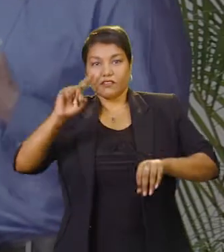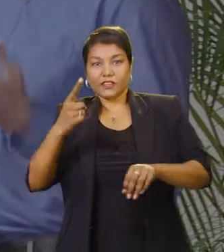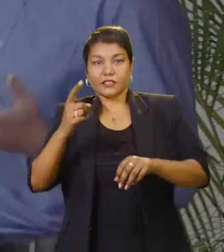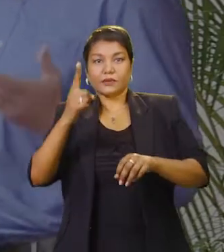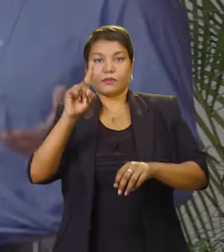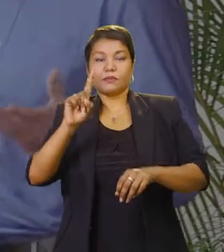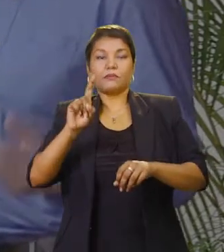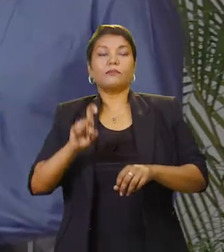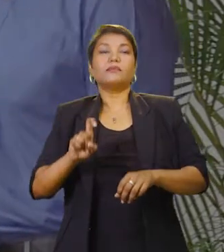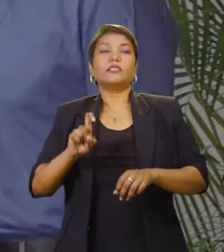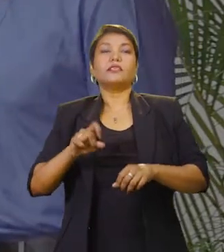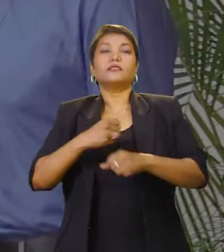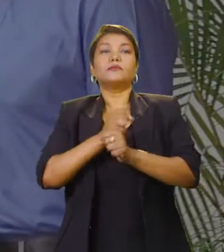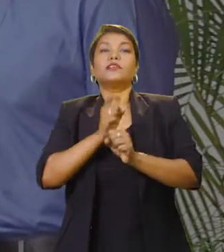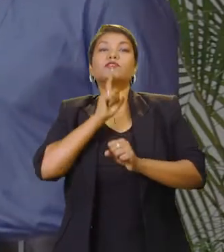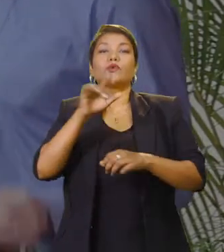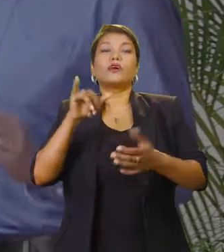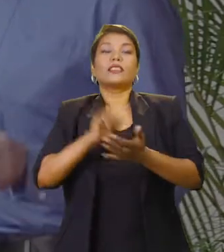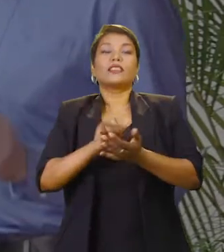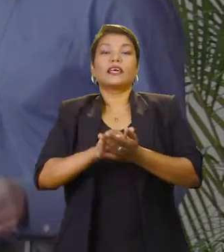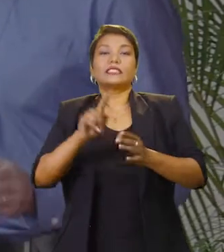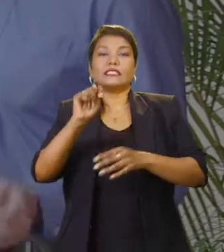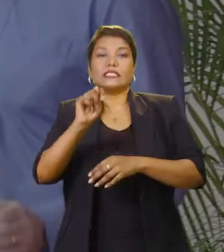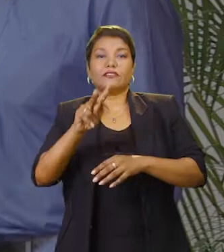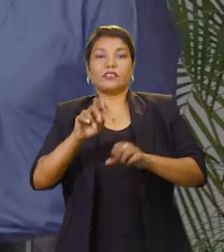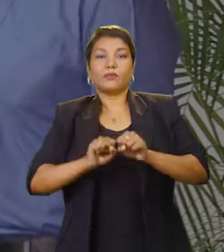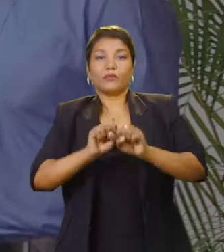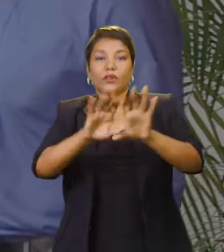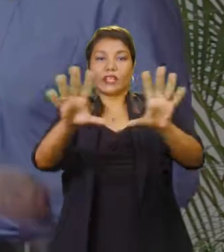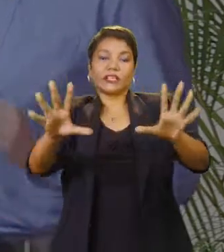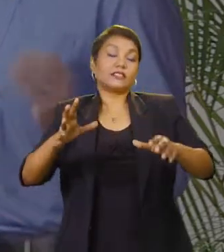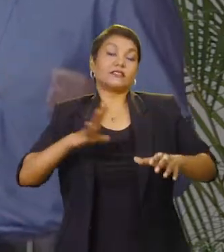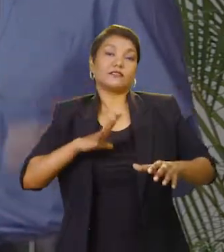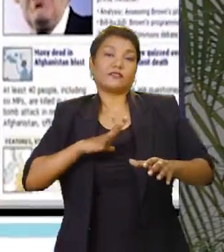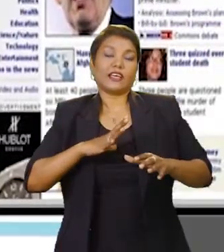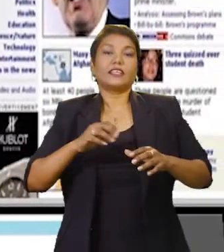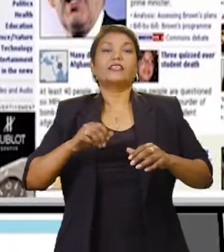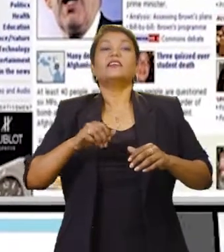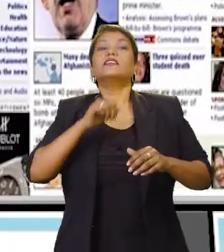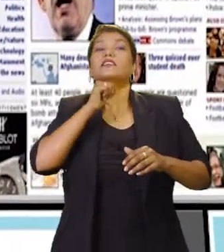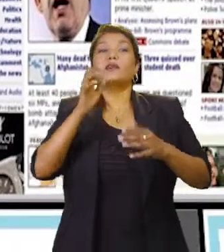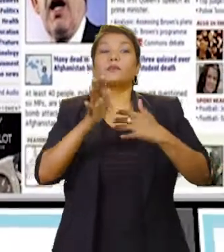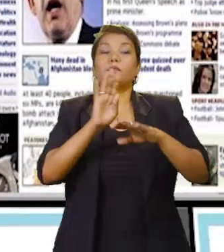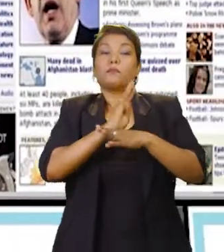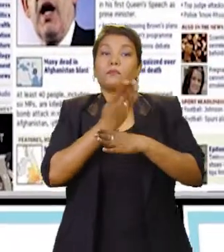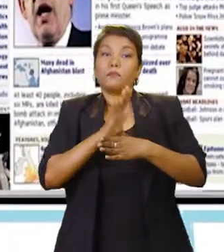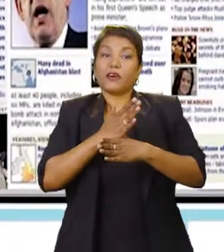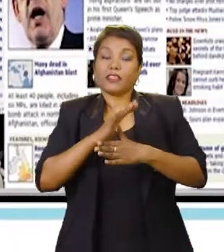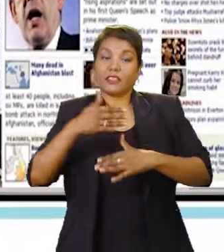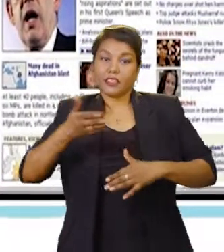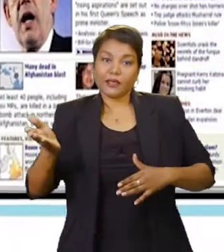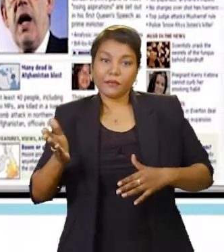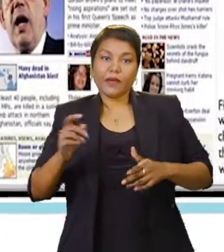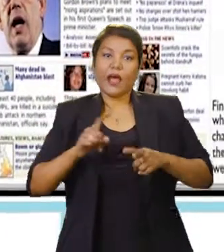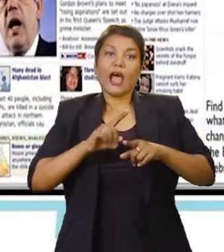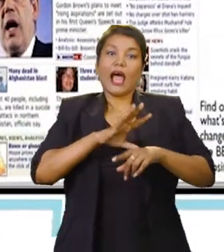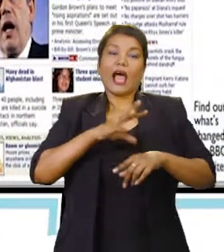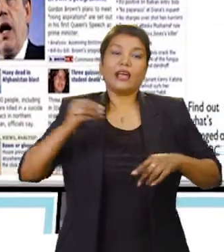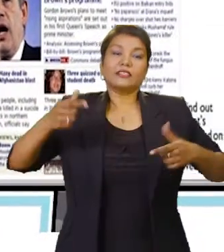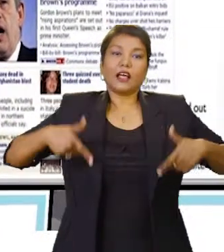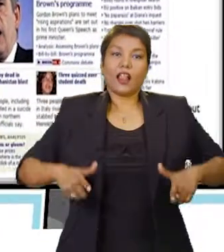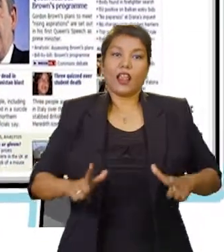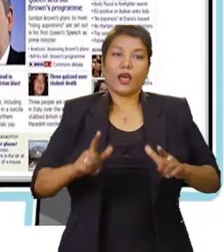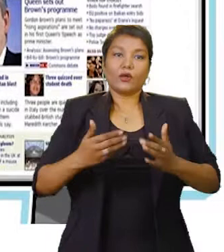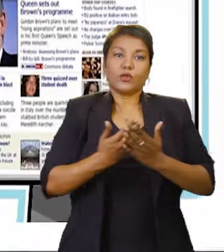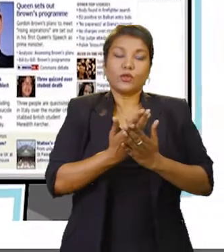going to use these TV white spaces is that it has to protect the incumbent services. So I know this is a little bit cheesy, but the real concept